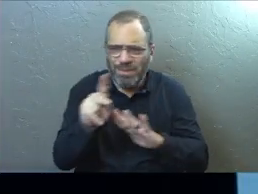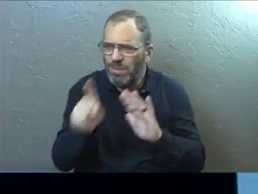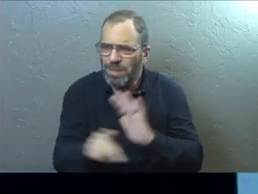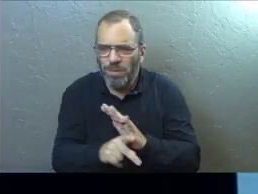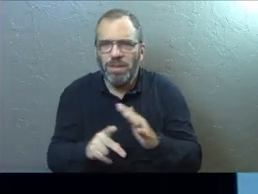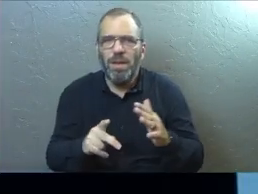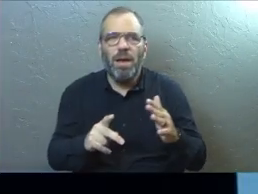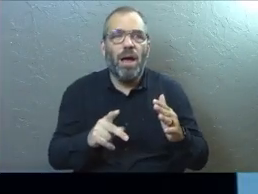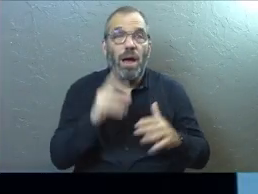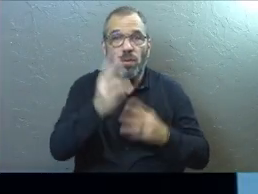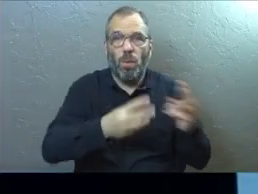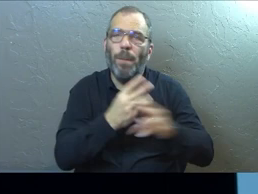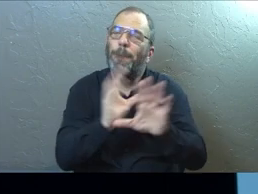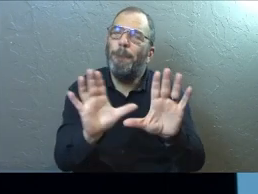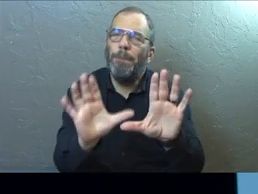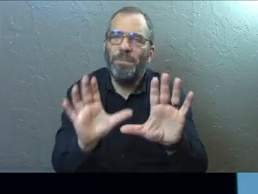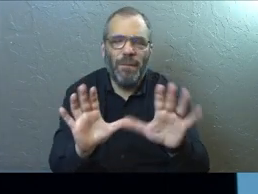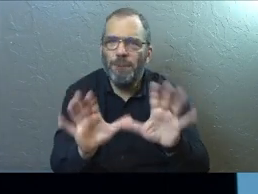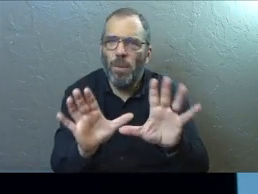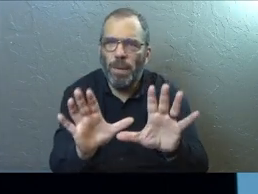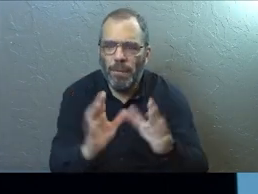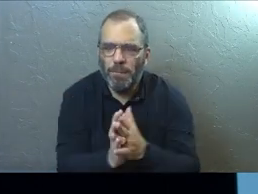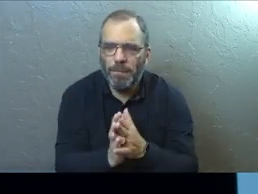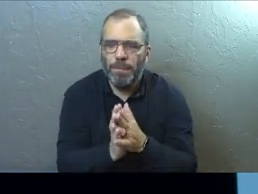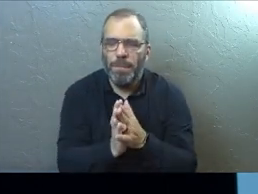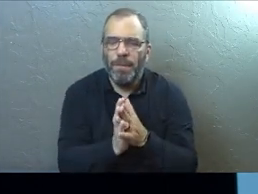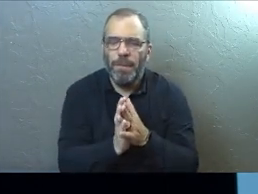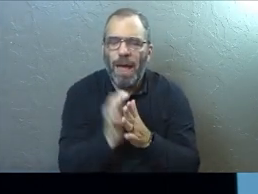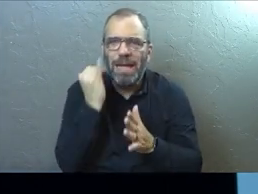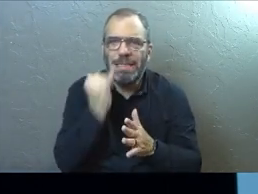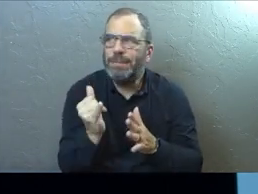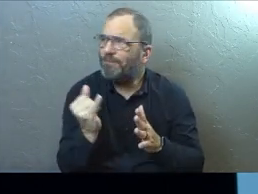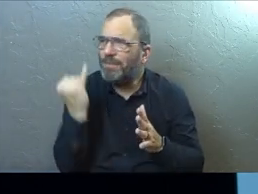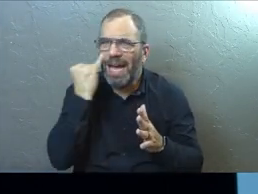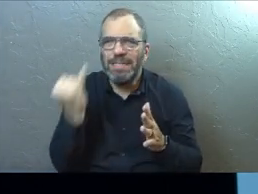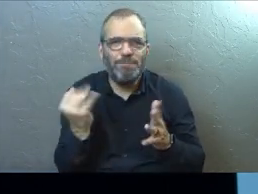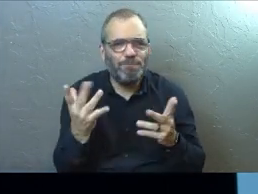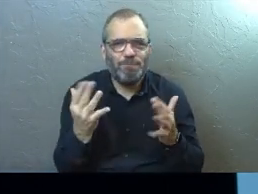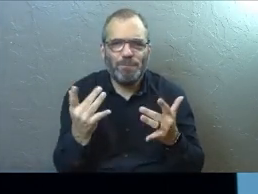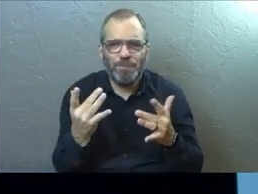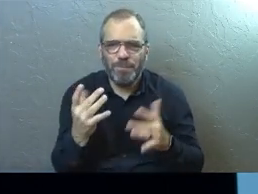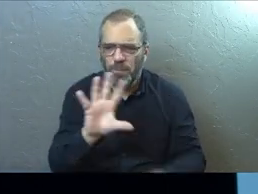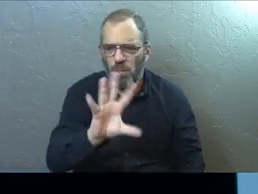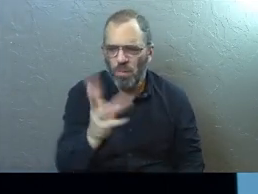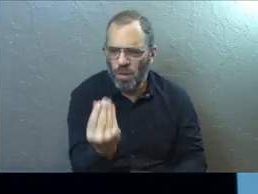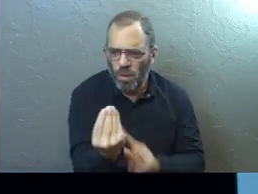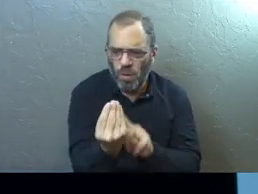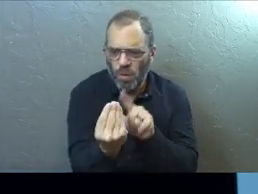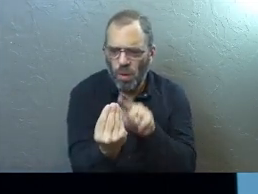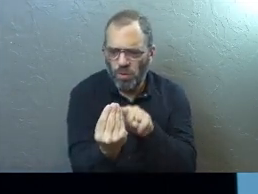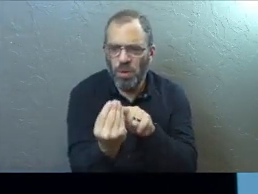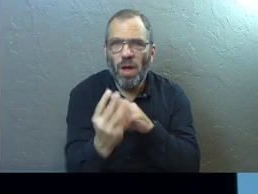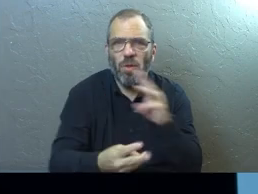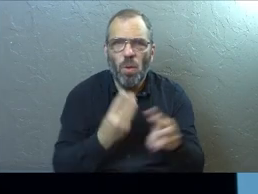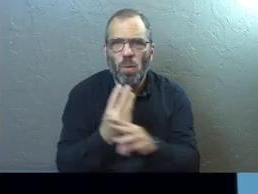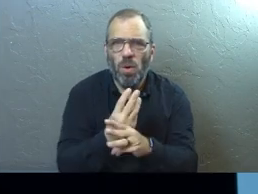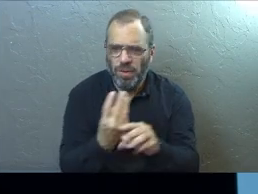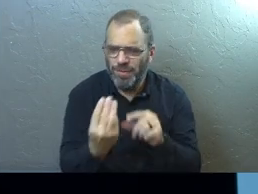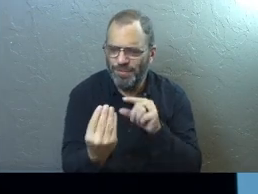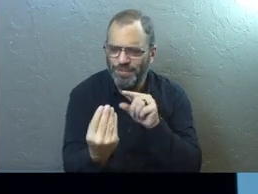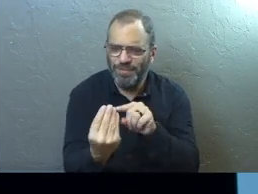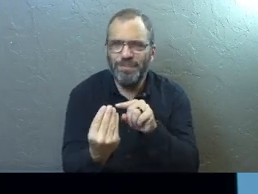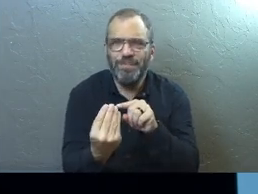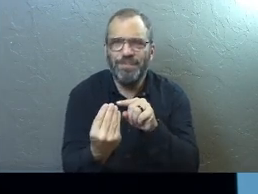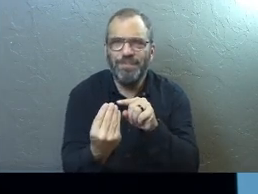lots of thoughts out there. But just simply to say for now that there is this idea that there's like there's a culture and there is a world, there is a way